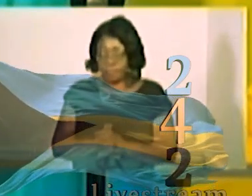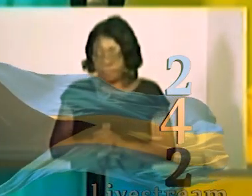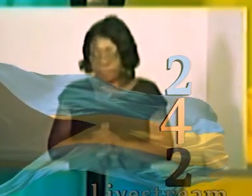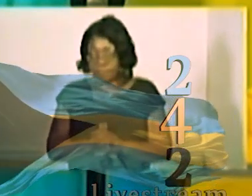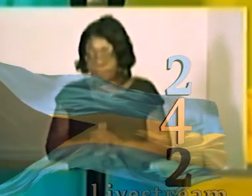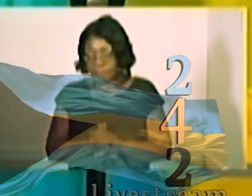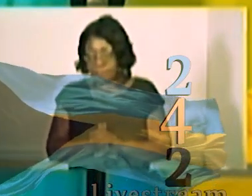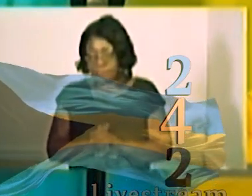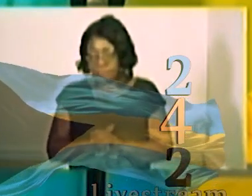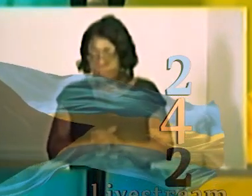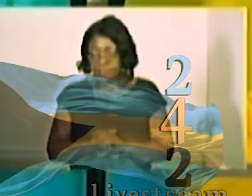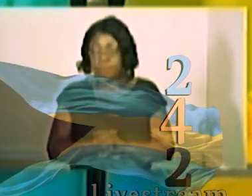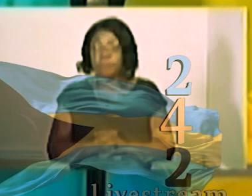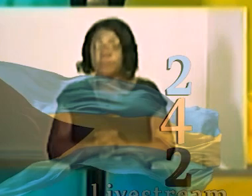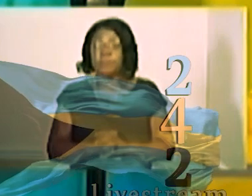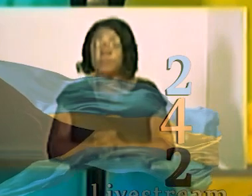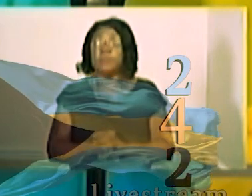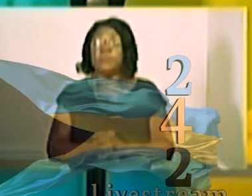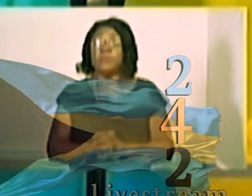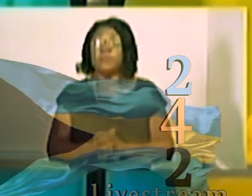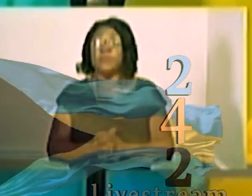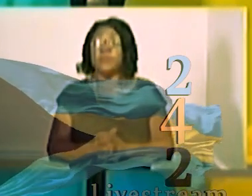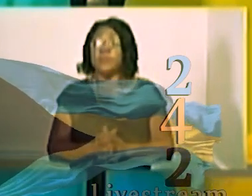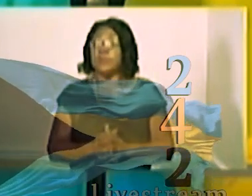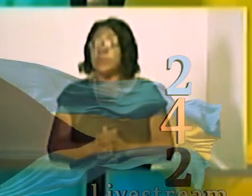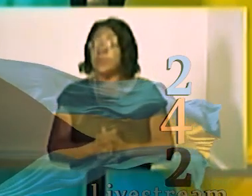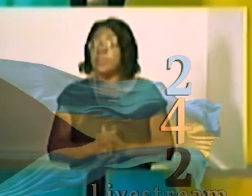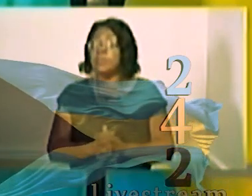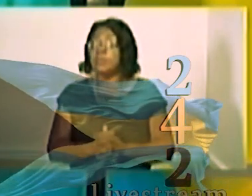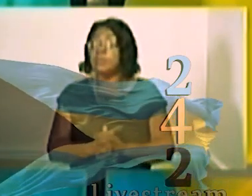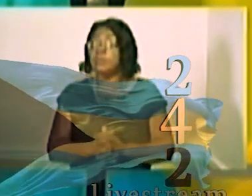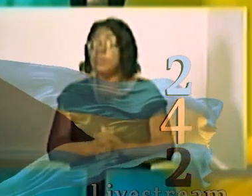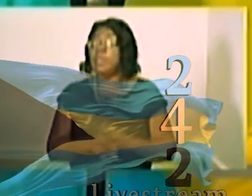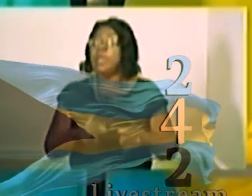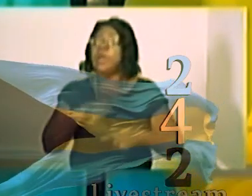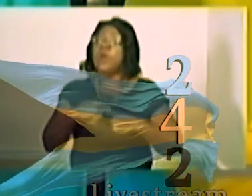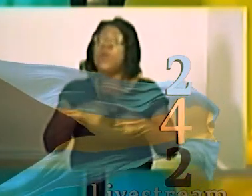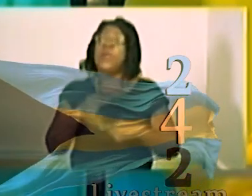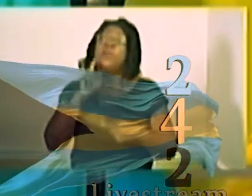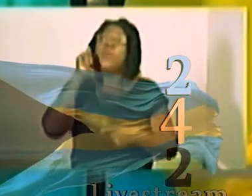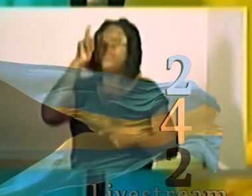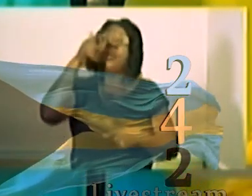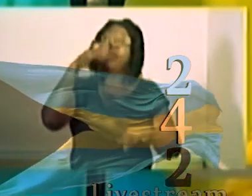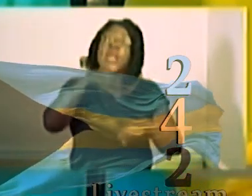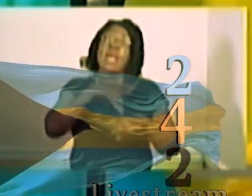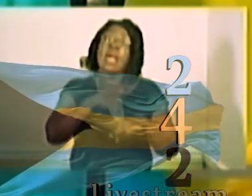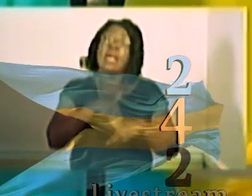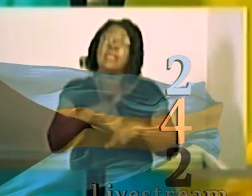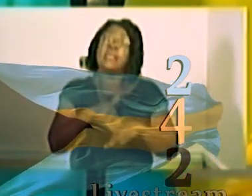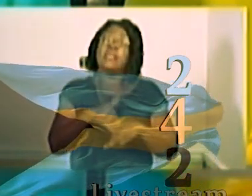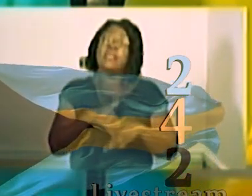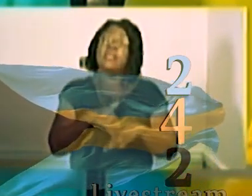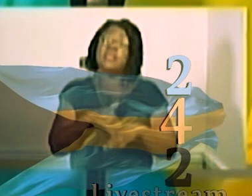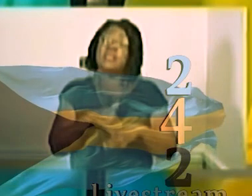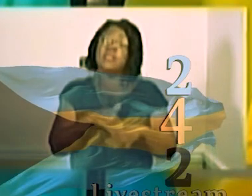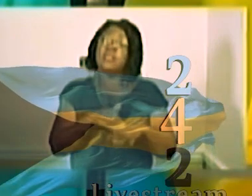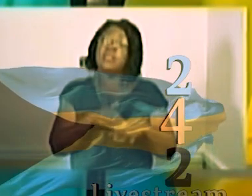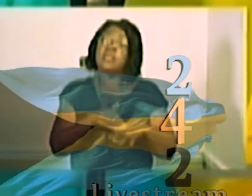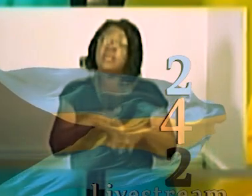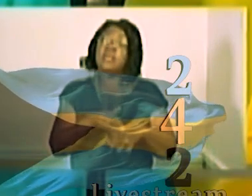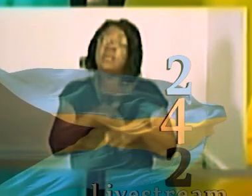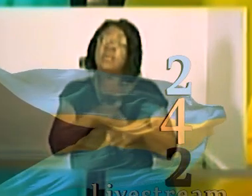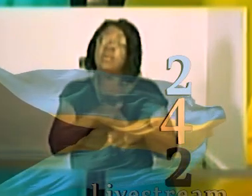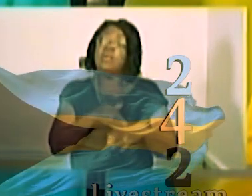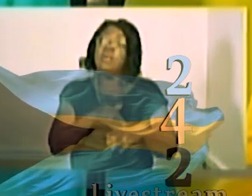correct? That's correct. Okay. When we look at the incubation period, the behavior